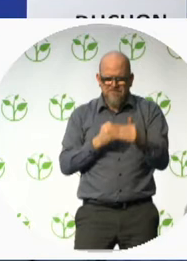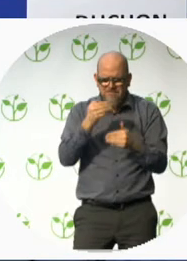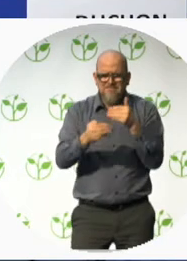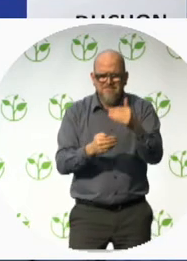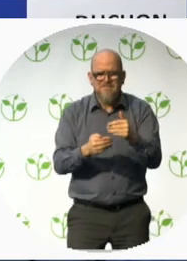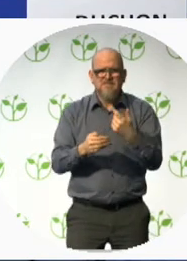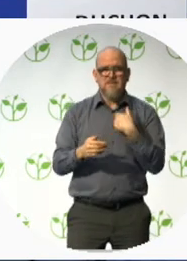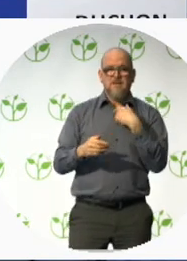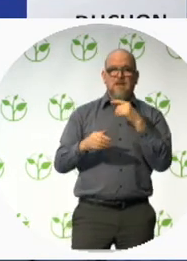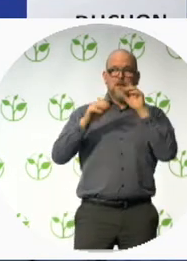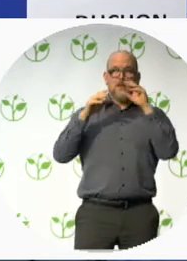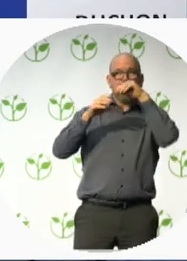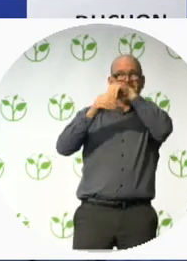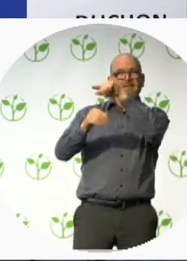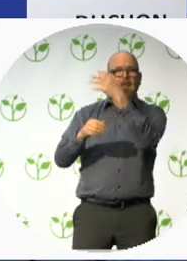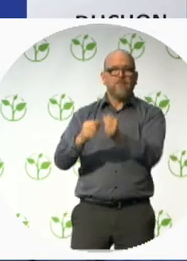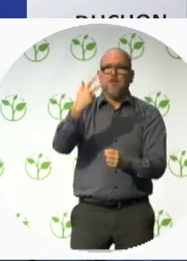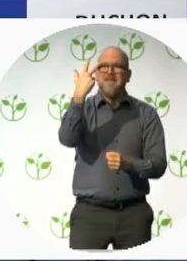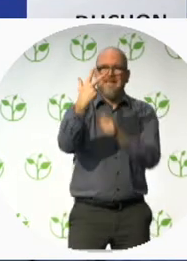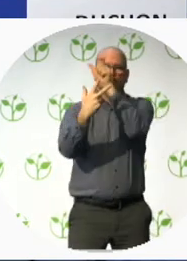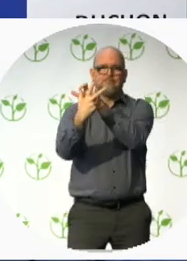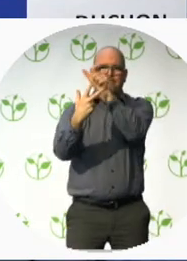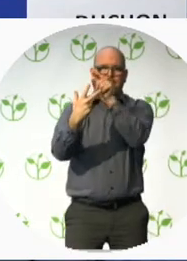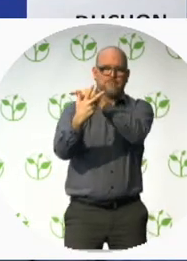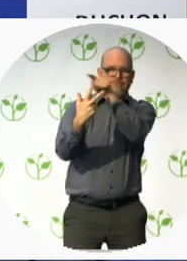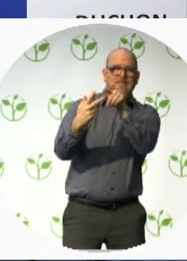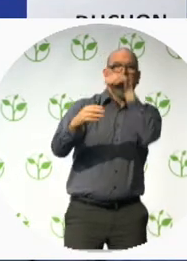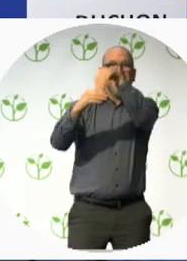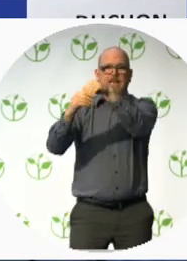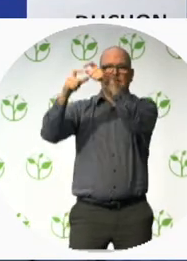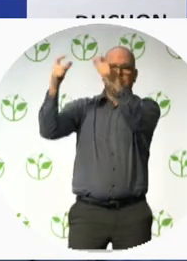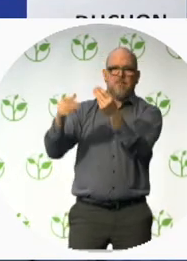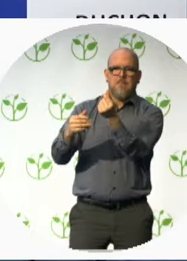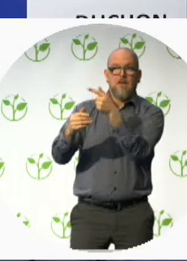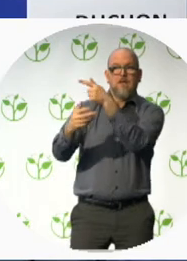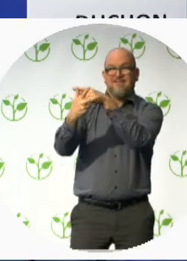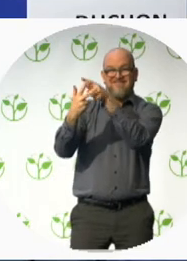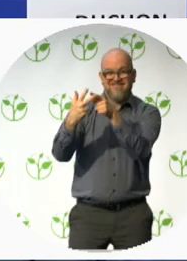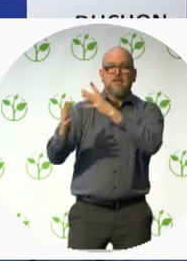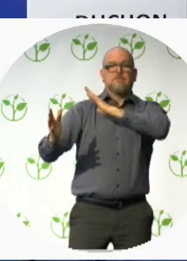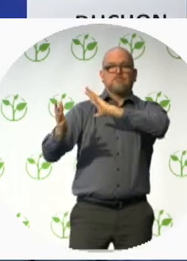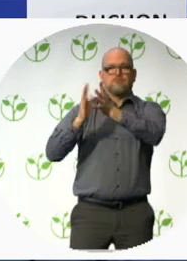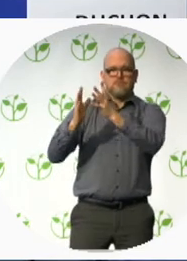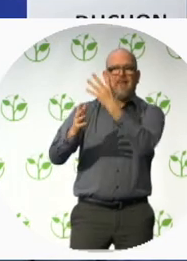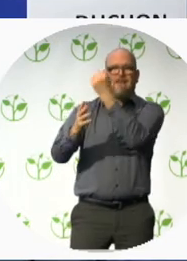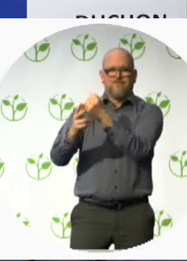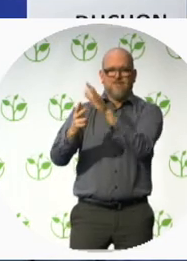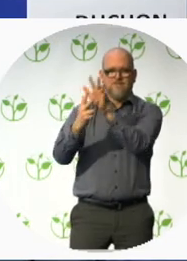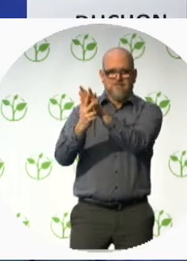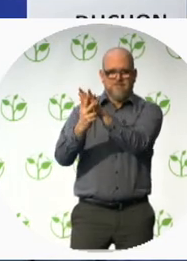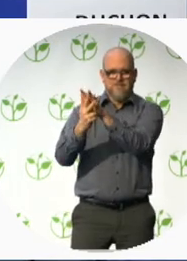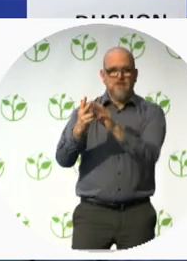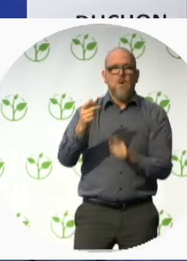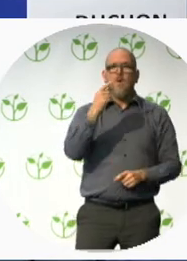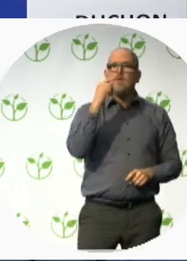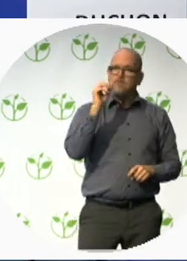can communicate in sign language without using an interpreter. One of those three is a native speaker